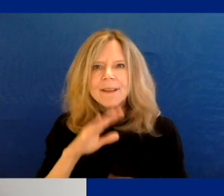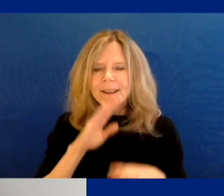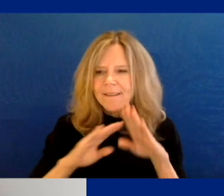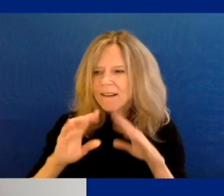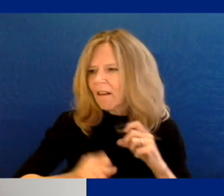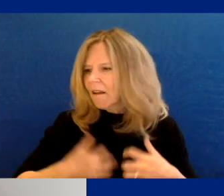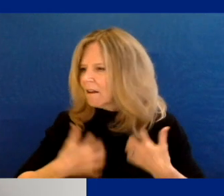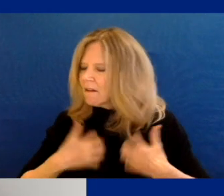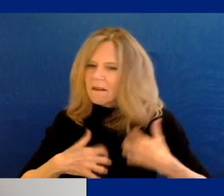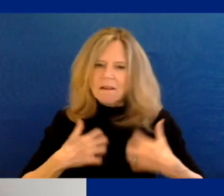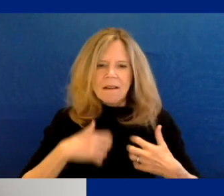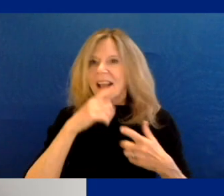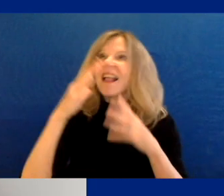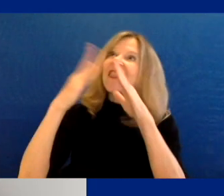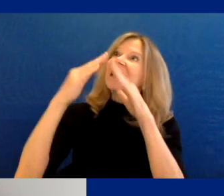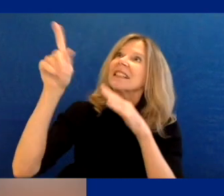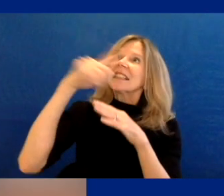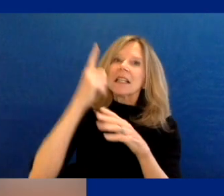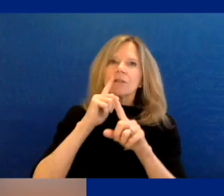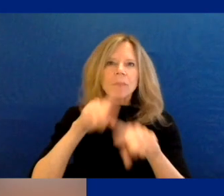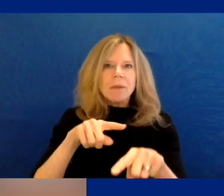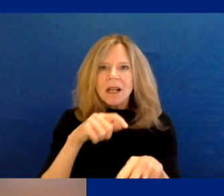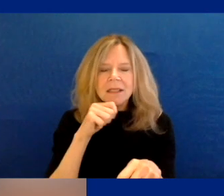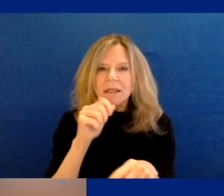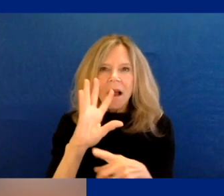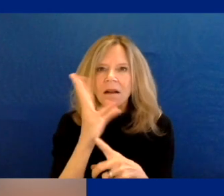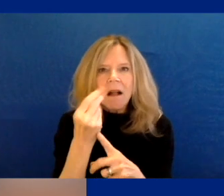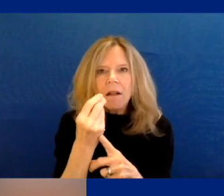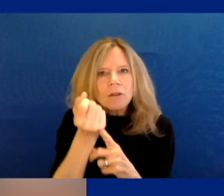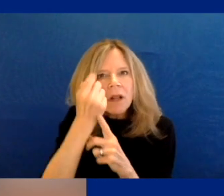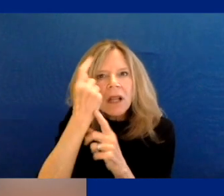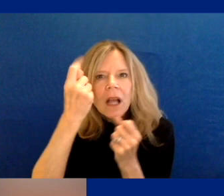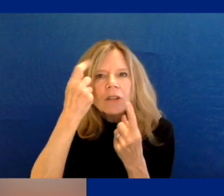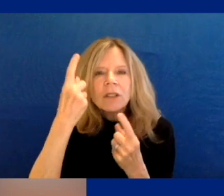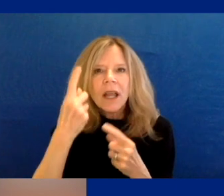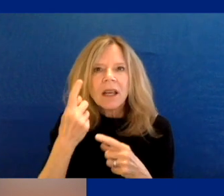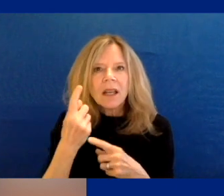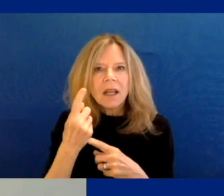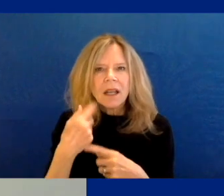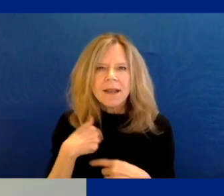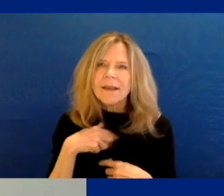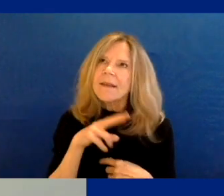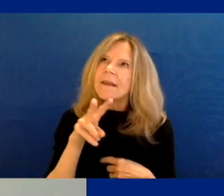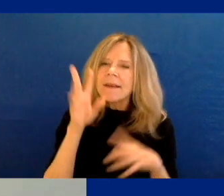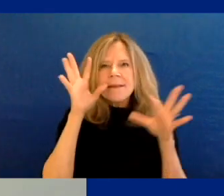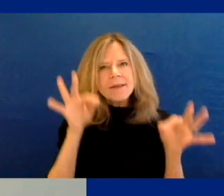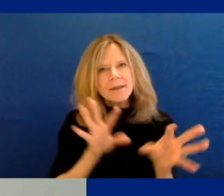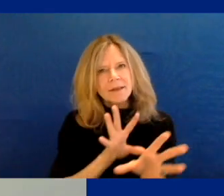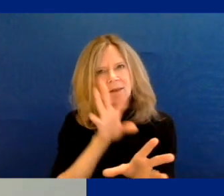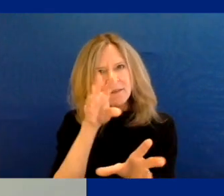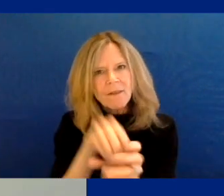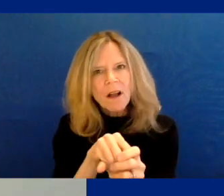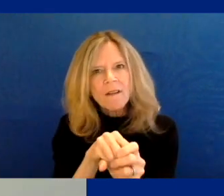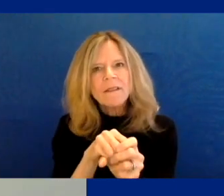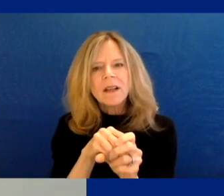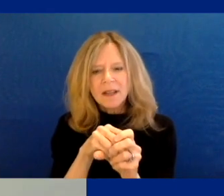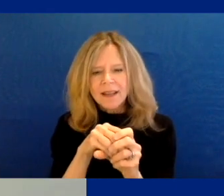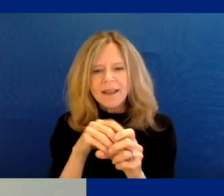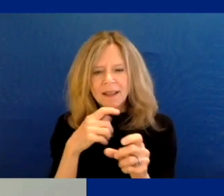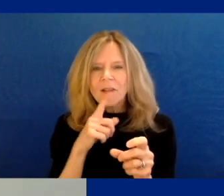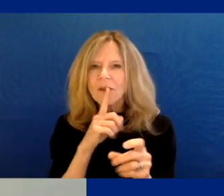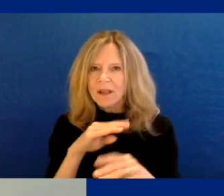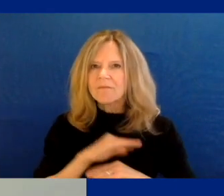the city response. It was not culturally competent, and so for me, being involved in that kind of way was really,